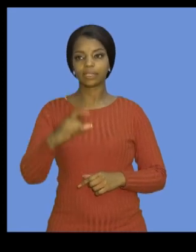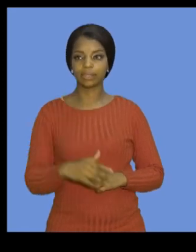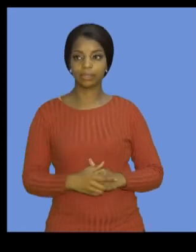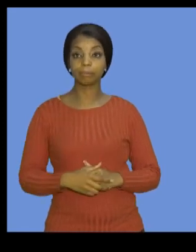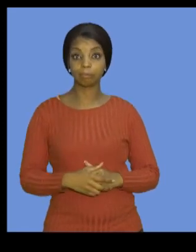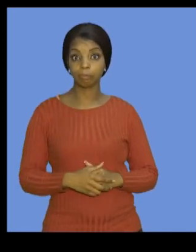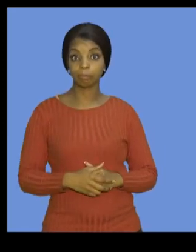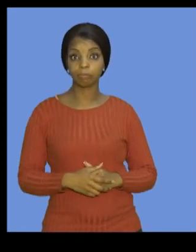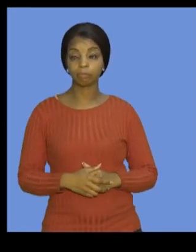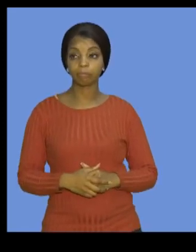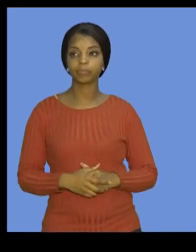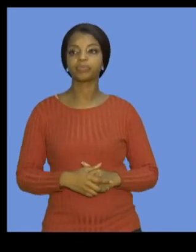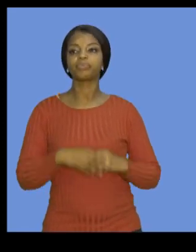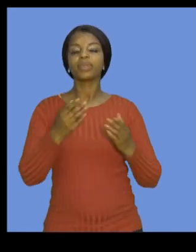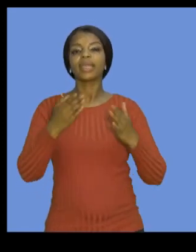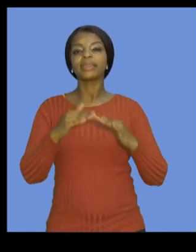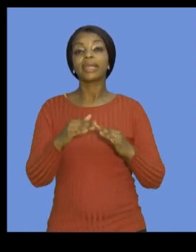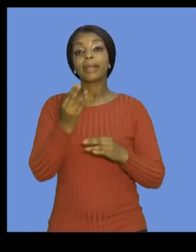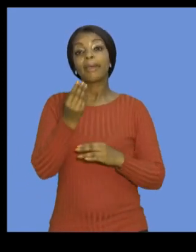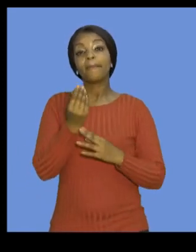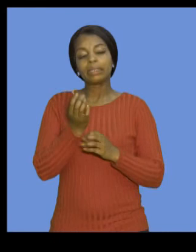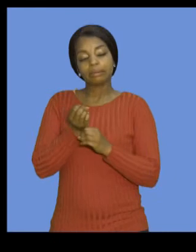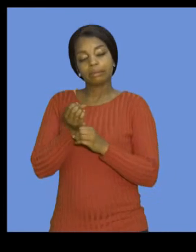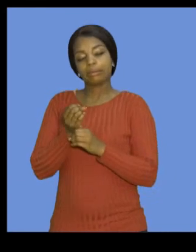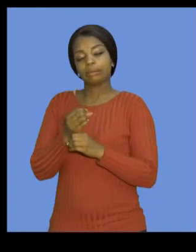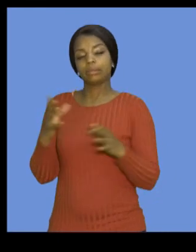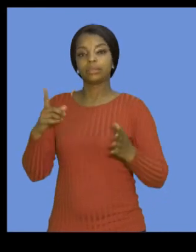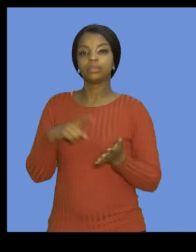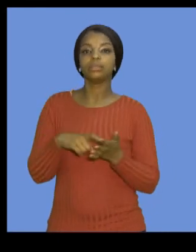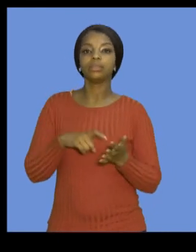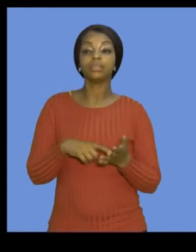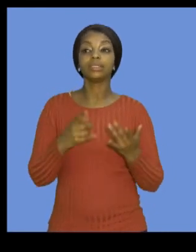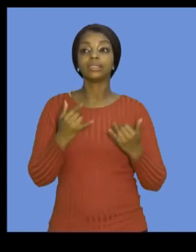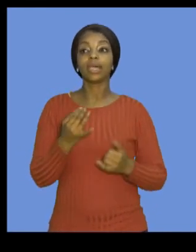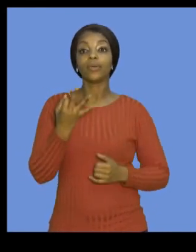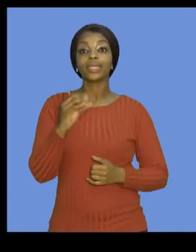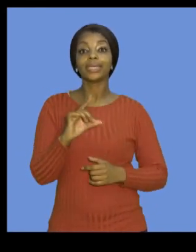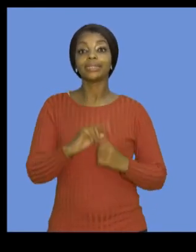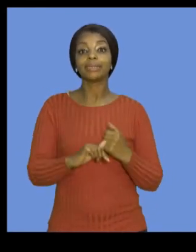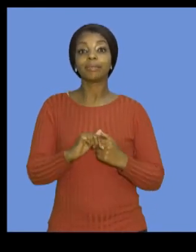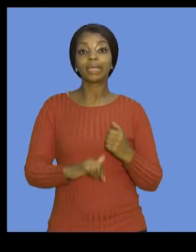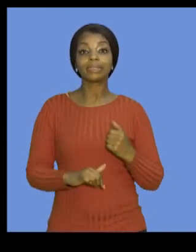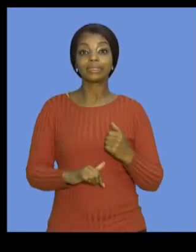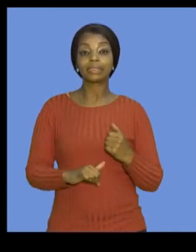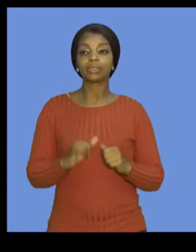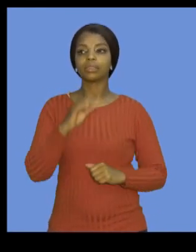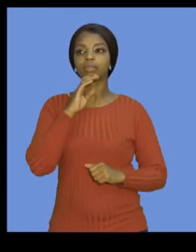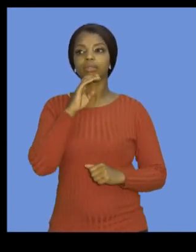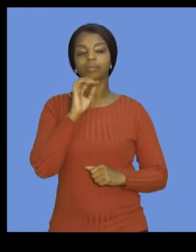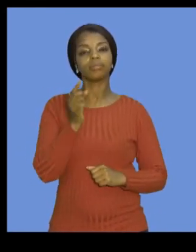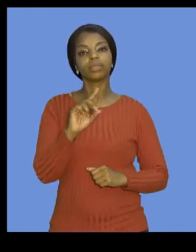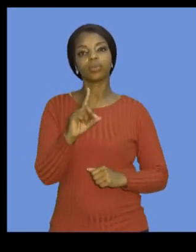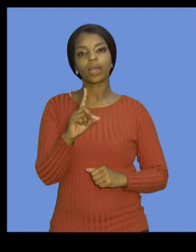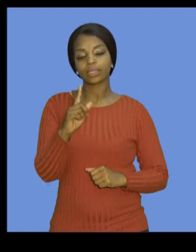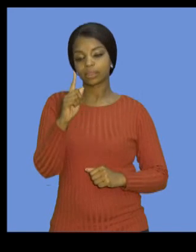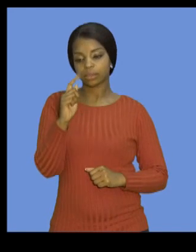112,937 and 50 cents. And then the principal debt for 30 months now means that it's going